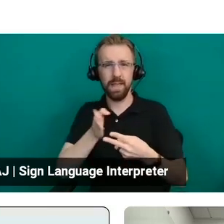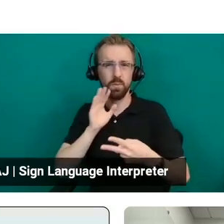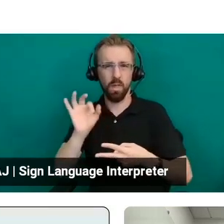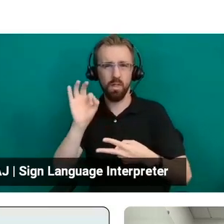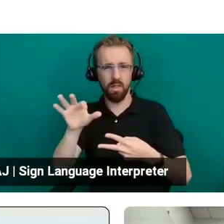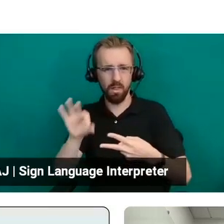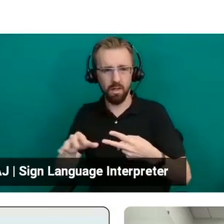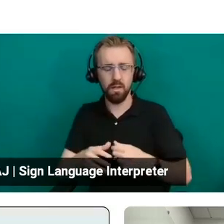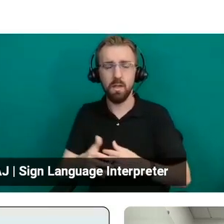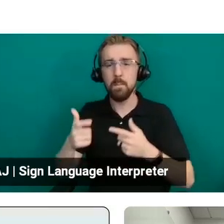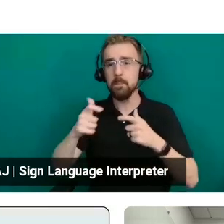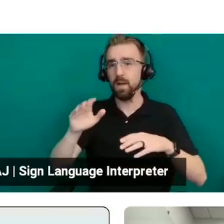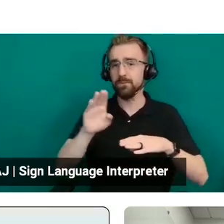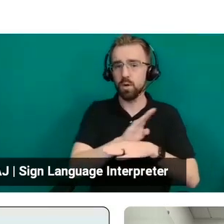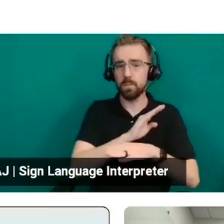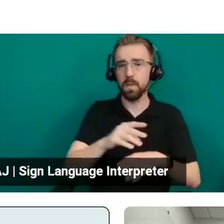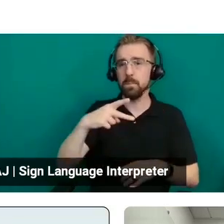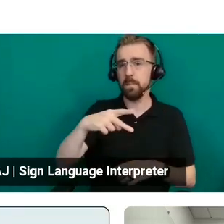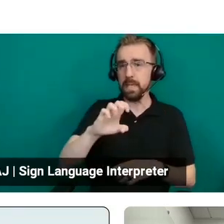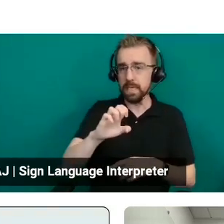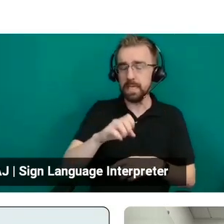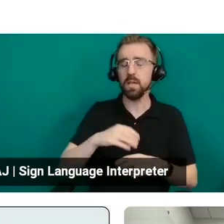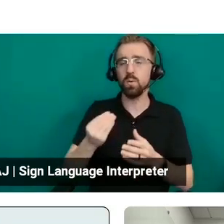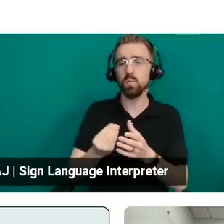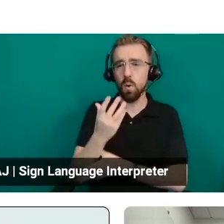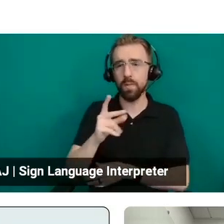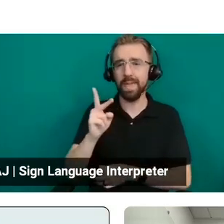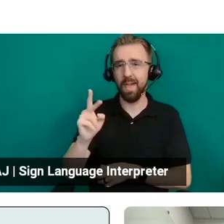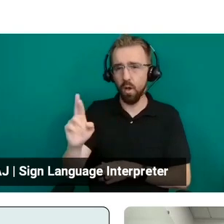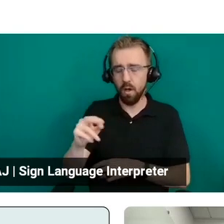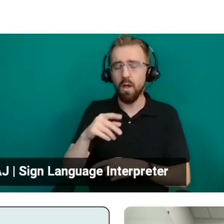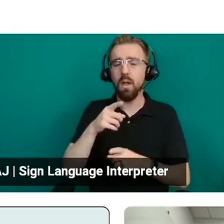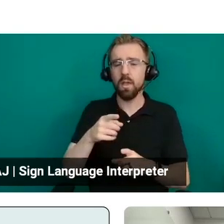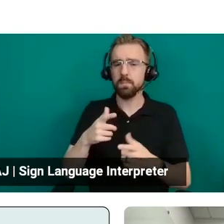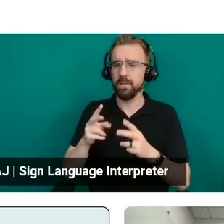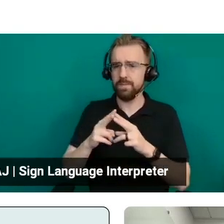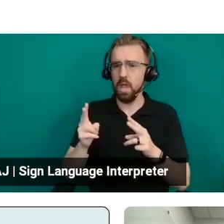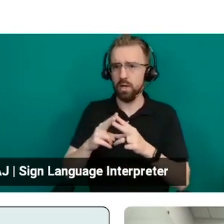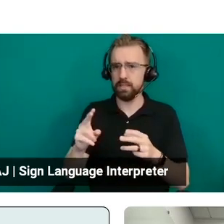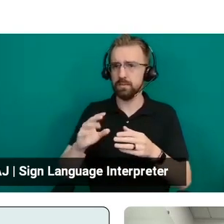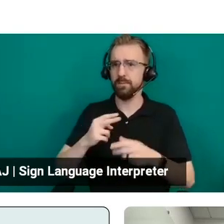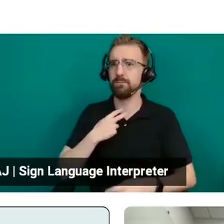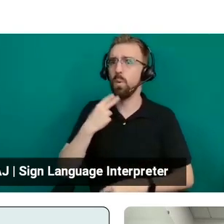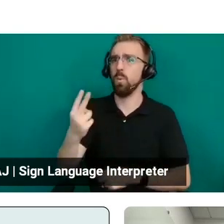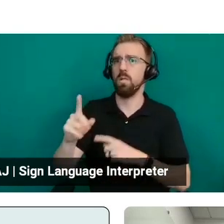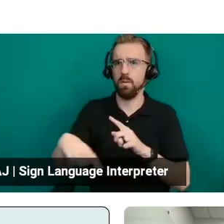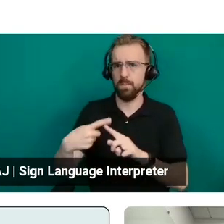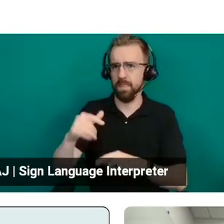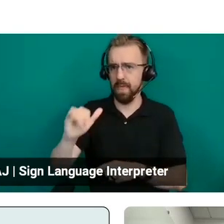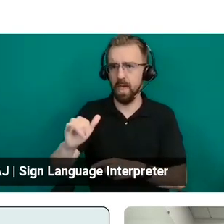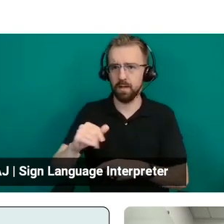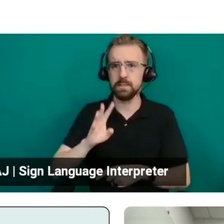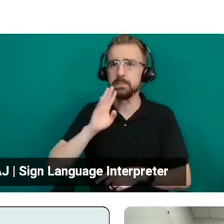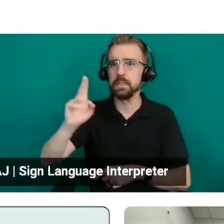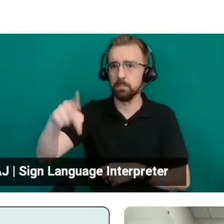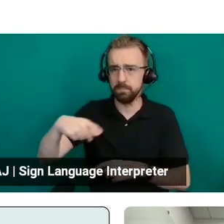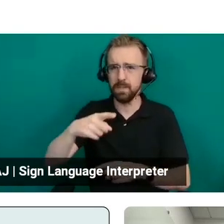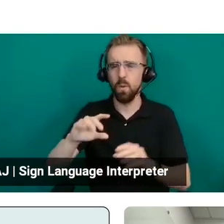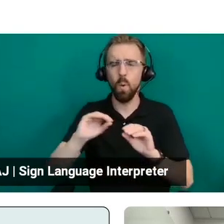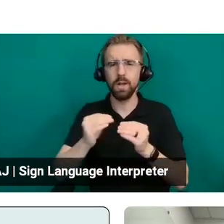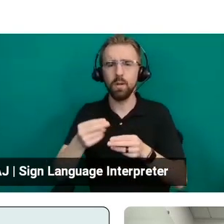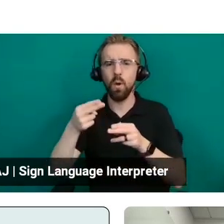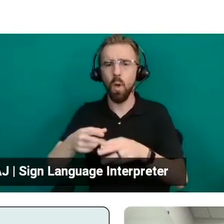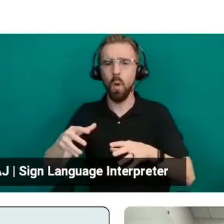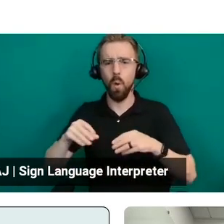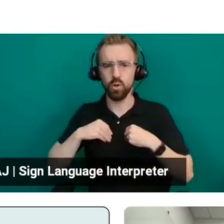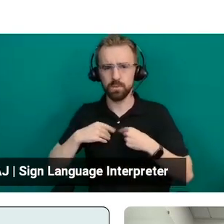mention is, so the bigger firms, right? So Pete Stavros at KKR, he has been very, very vocal about this. He even founded an